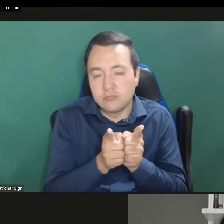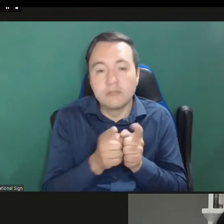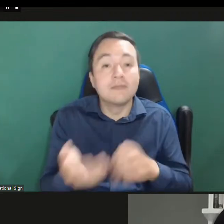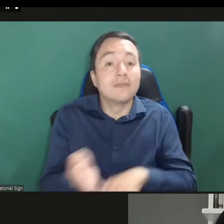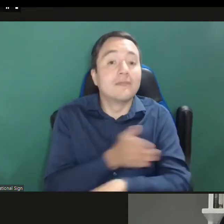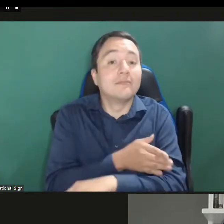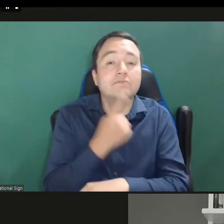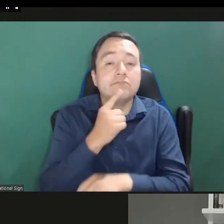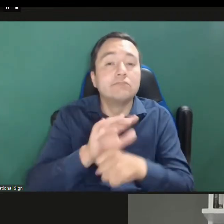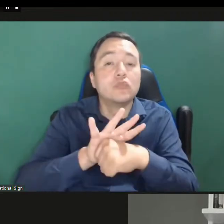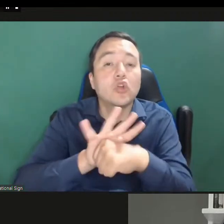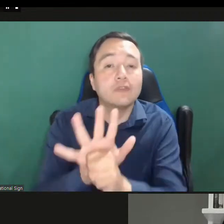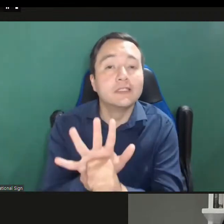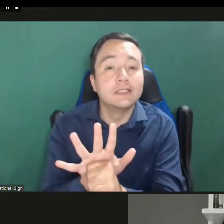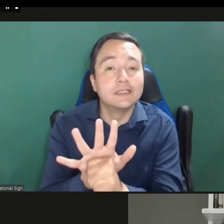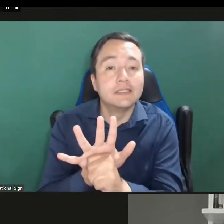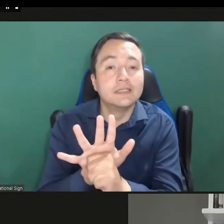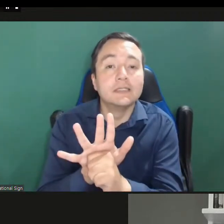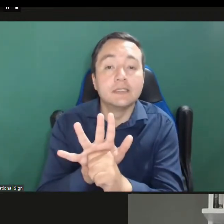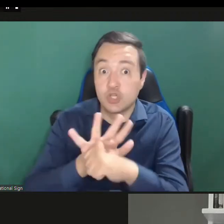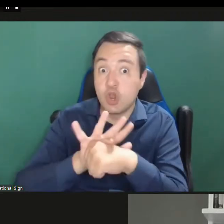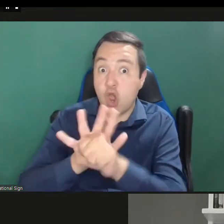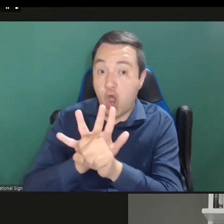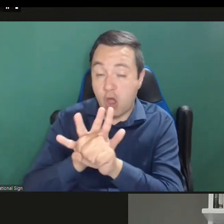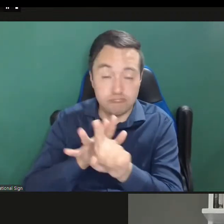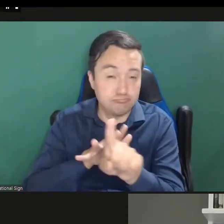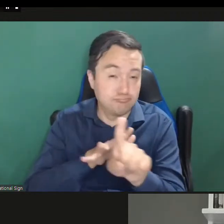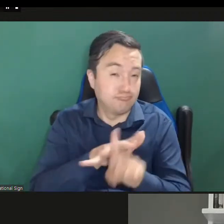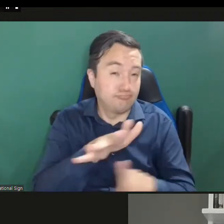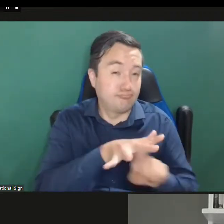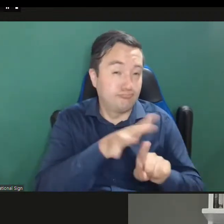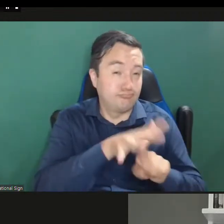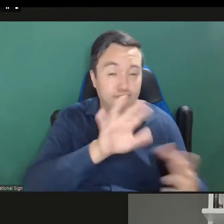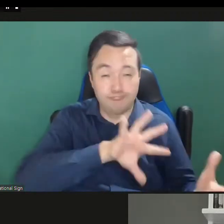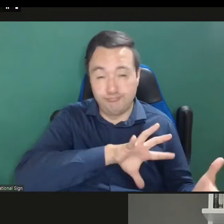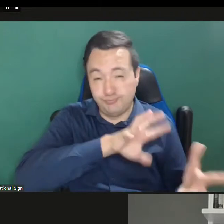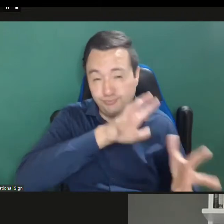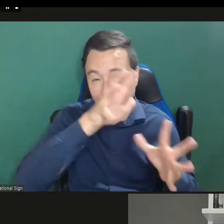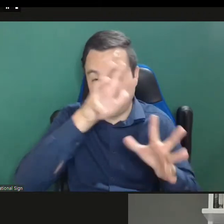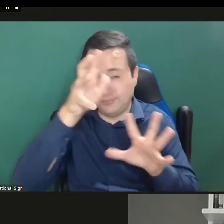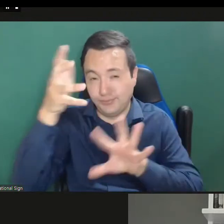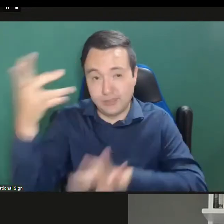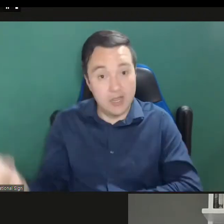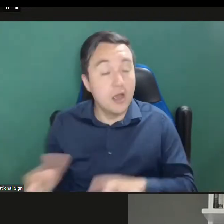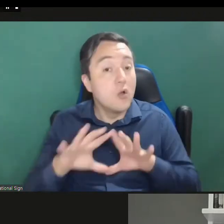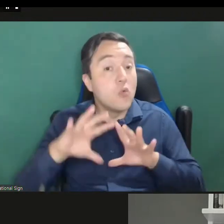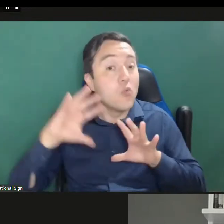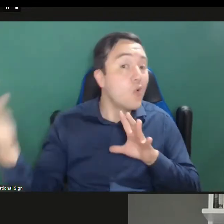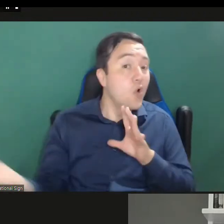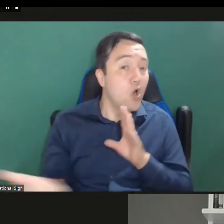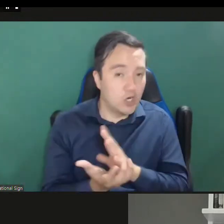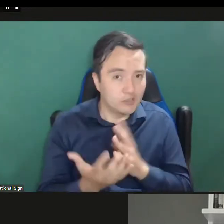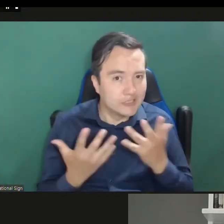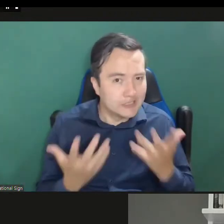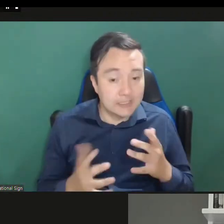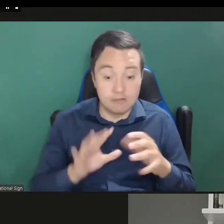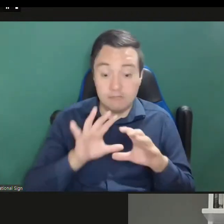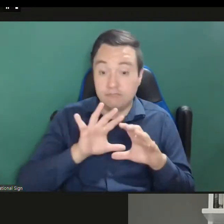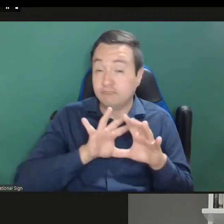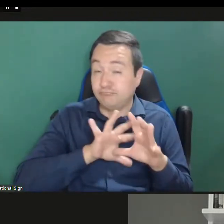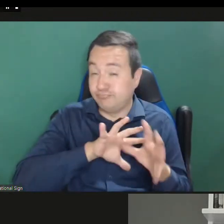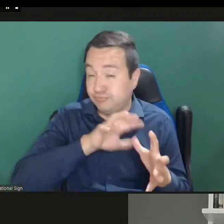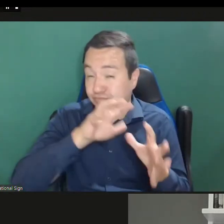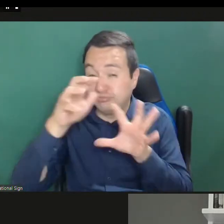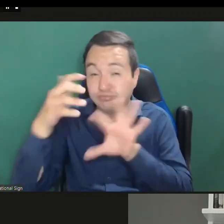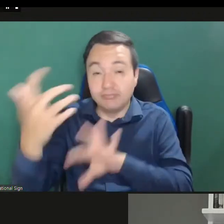this. Now, COVID, as you said, has created a worldwide health crisis, without a doubt,